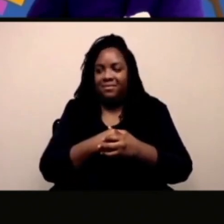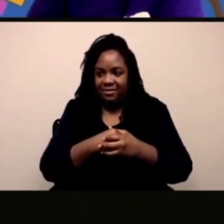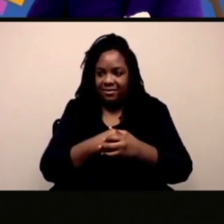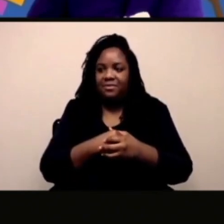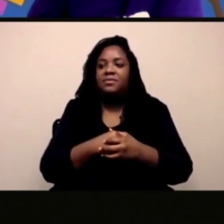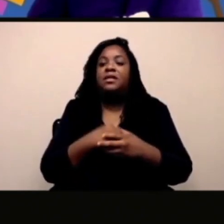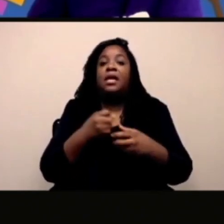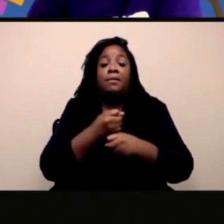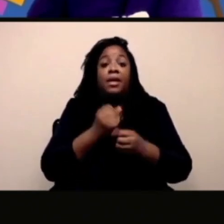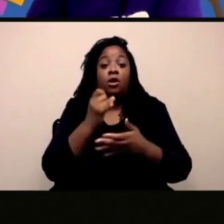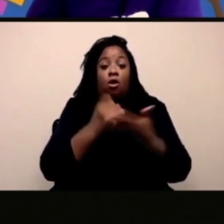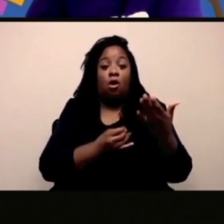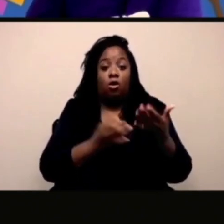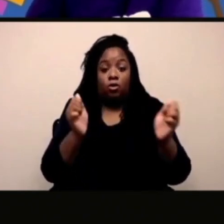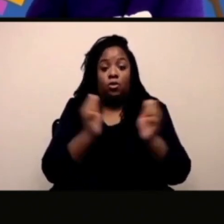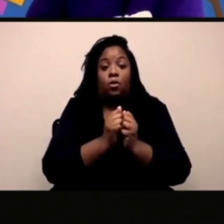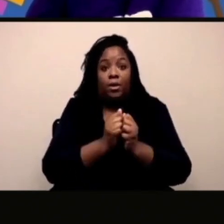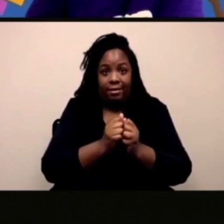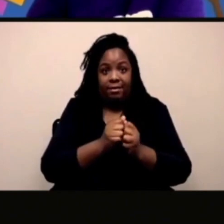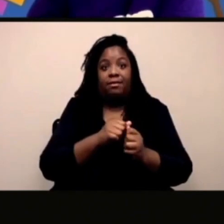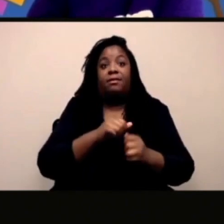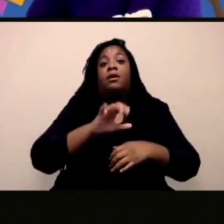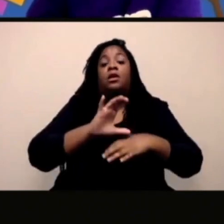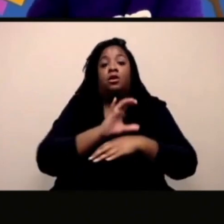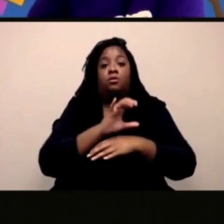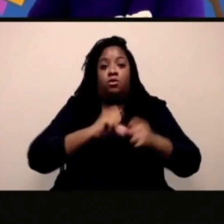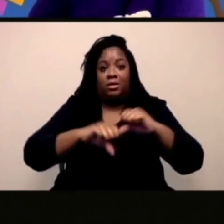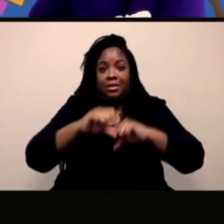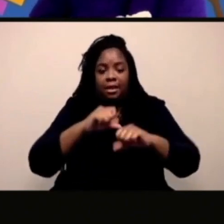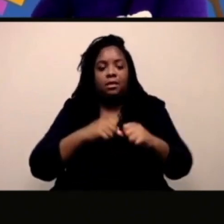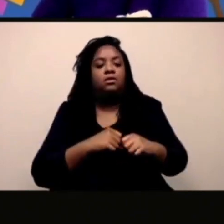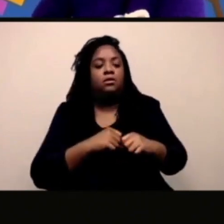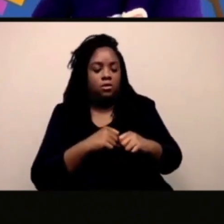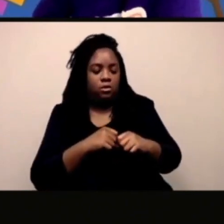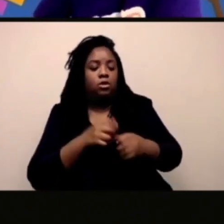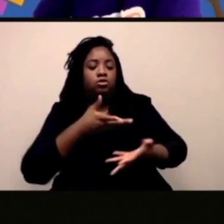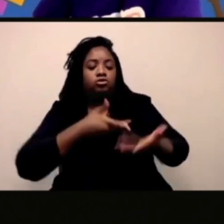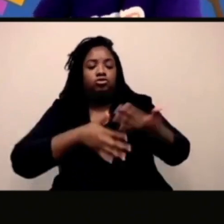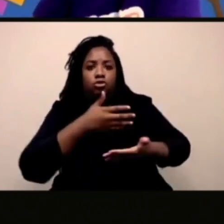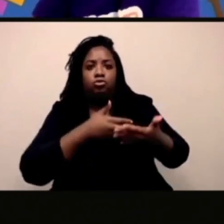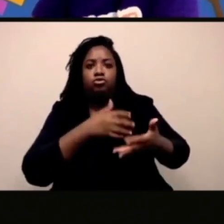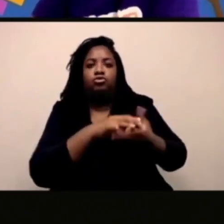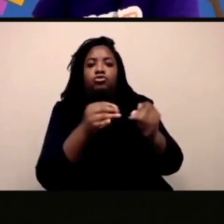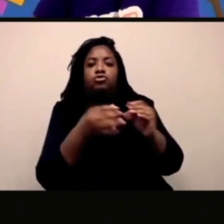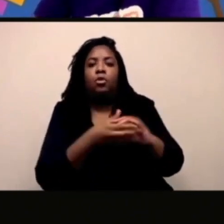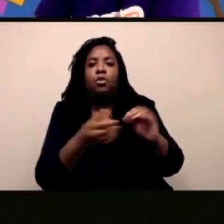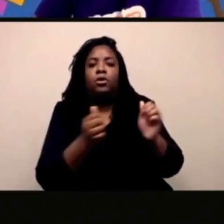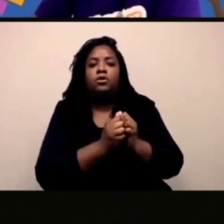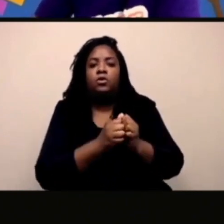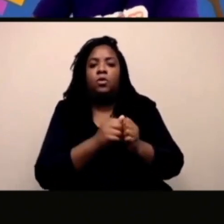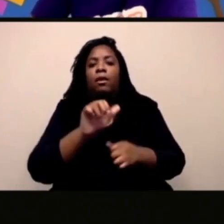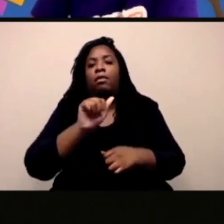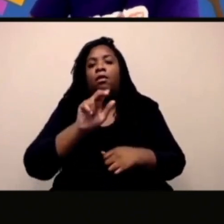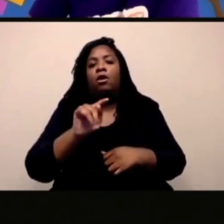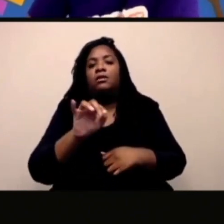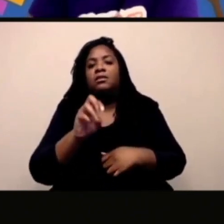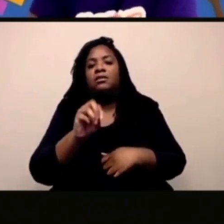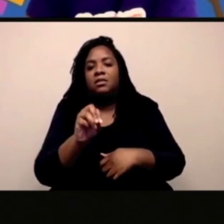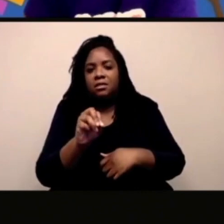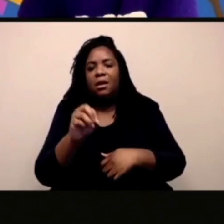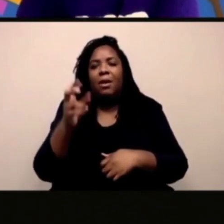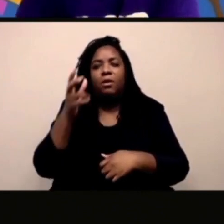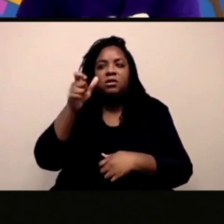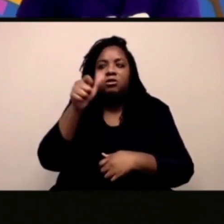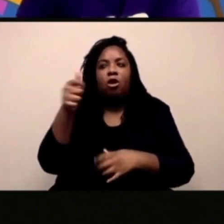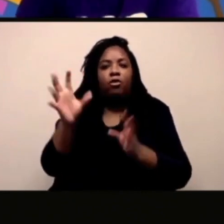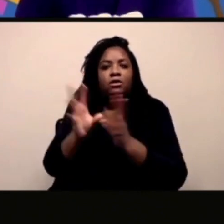through computer science. That's definitely one. Social stories for autism. Yes, I was listening in on one of the sessions earlier